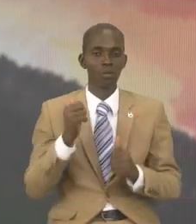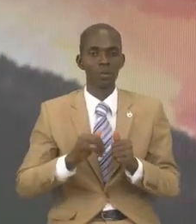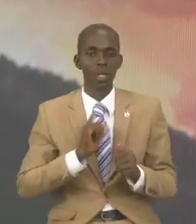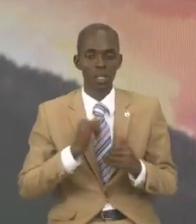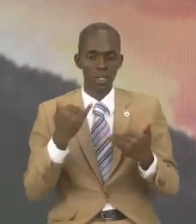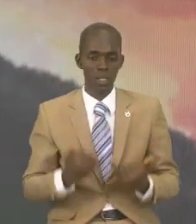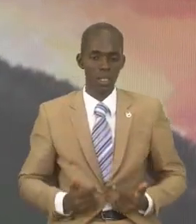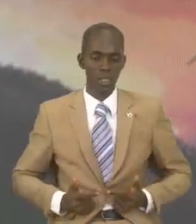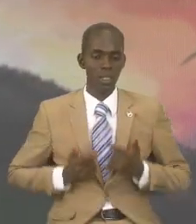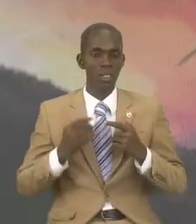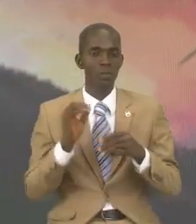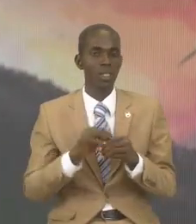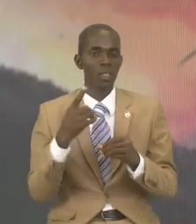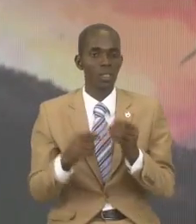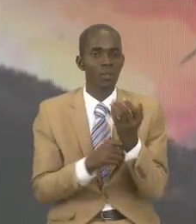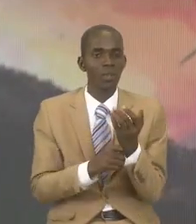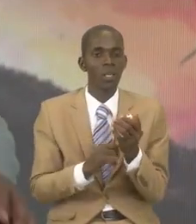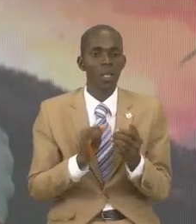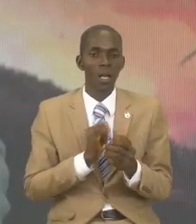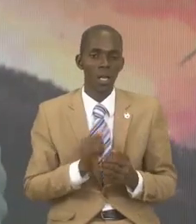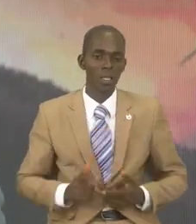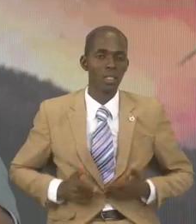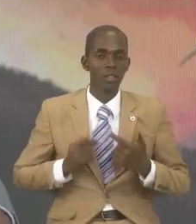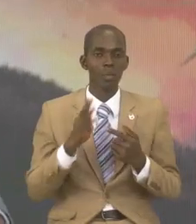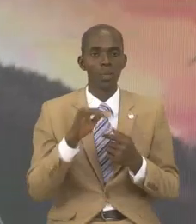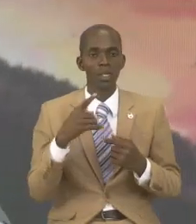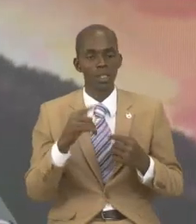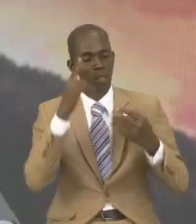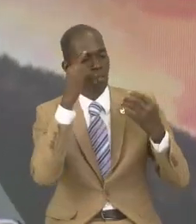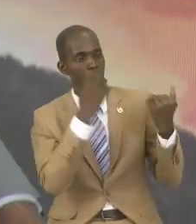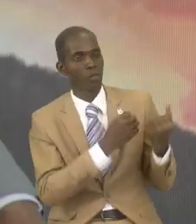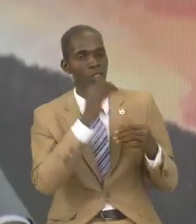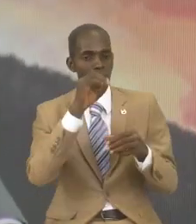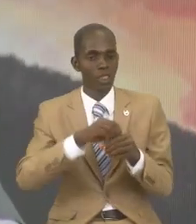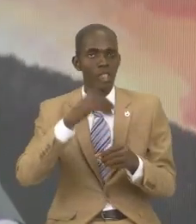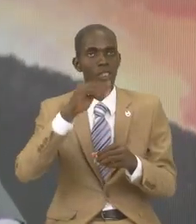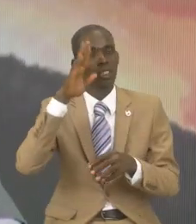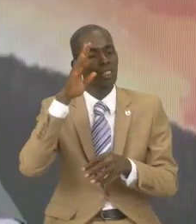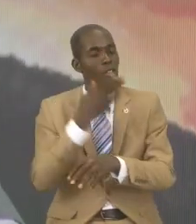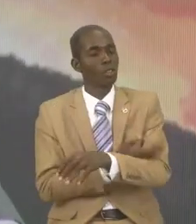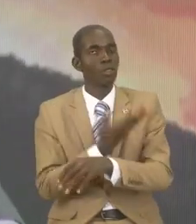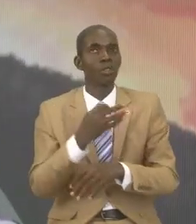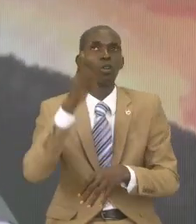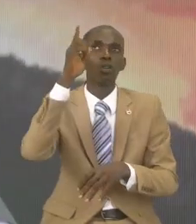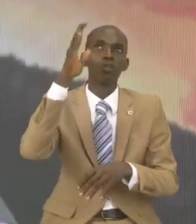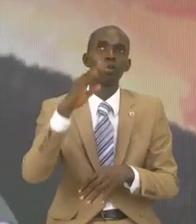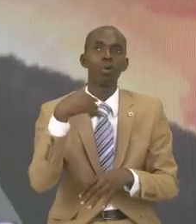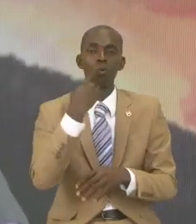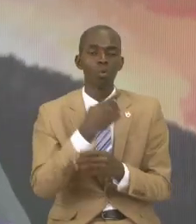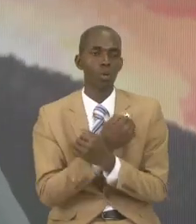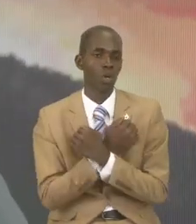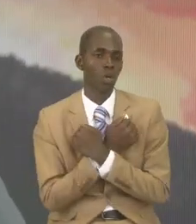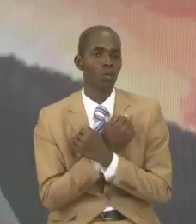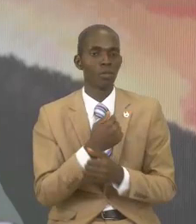in the flesh, I live by the faith of the Son of God, who loved me